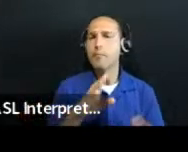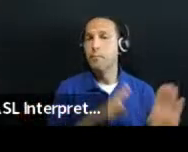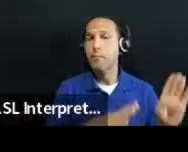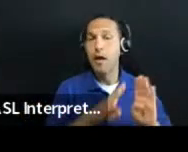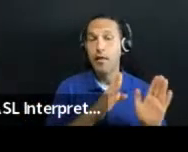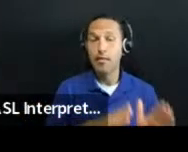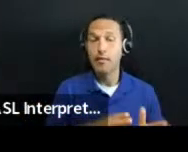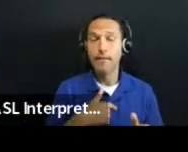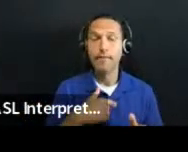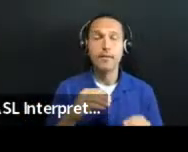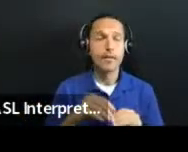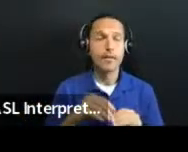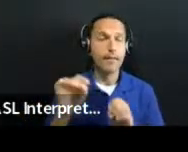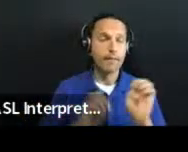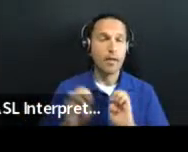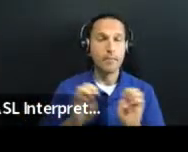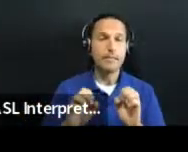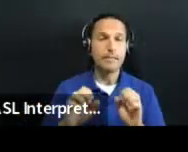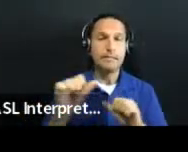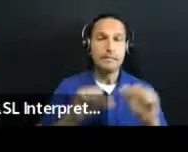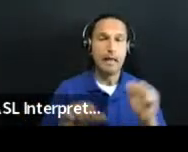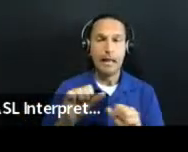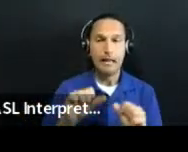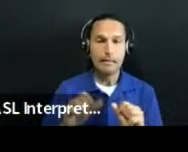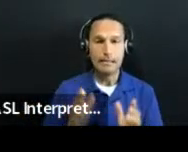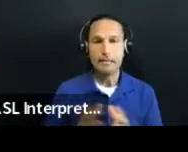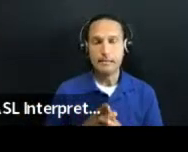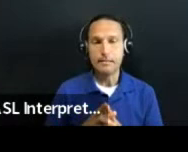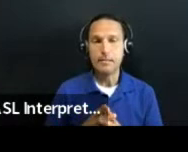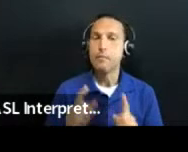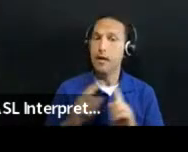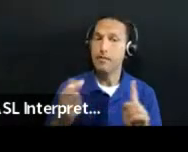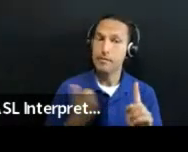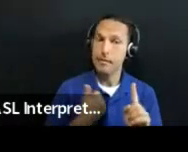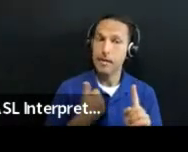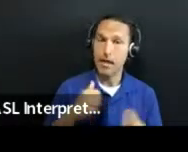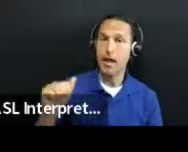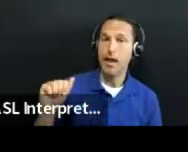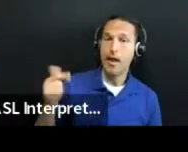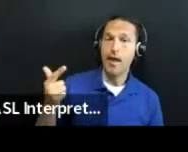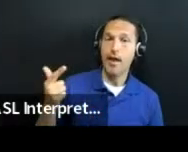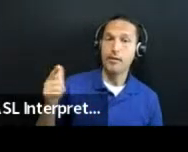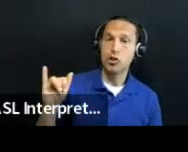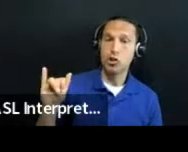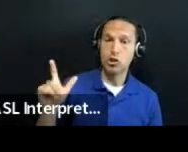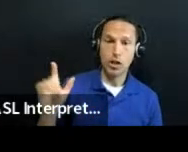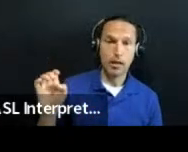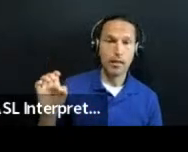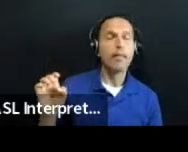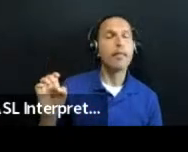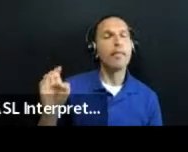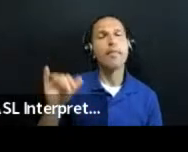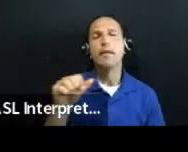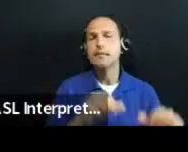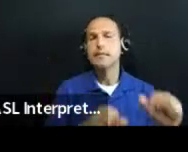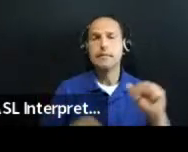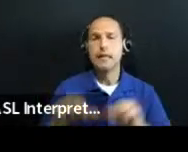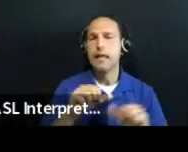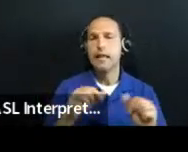and environmental scientist. But to me, Agile is really the scientific